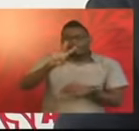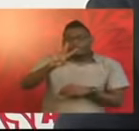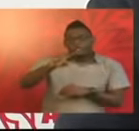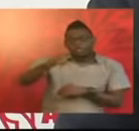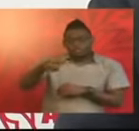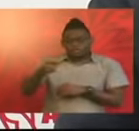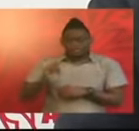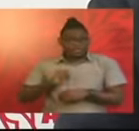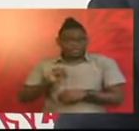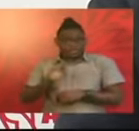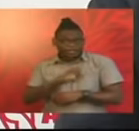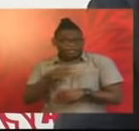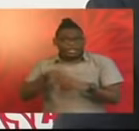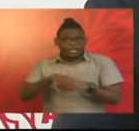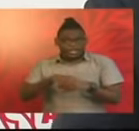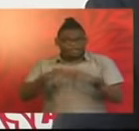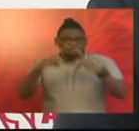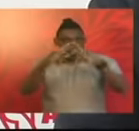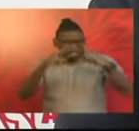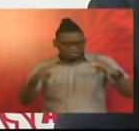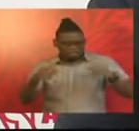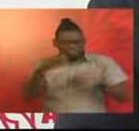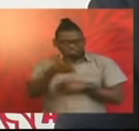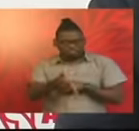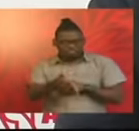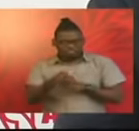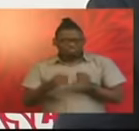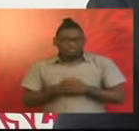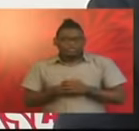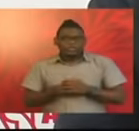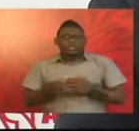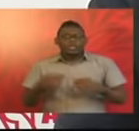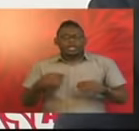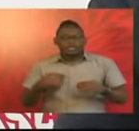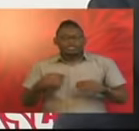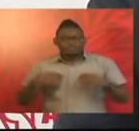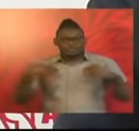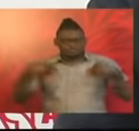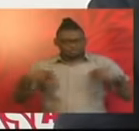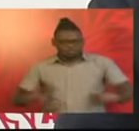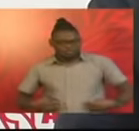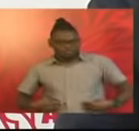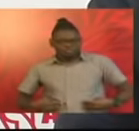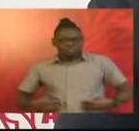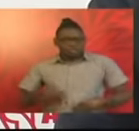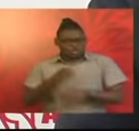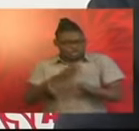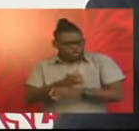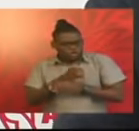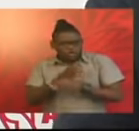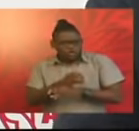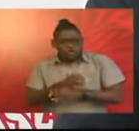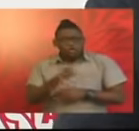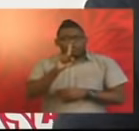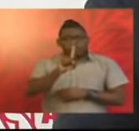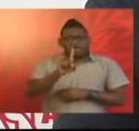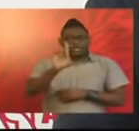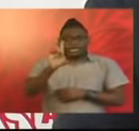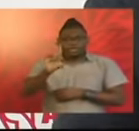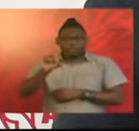a critical care boot camp. Or nasopharyngeal swab training, 181 persons.